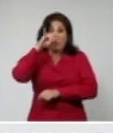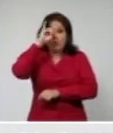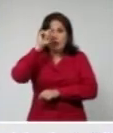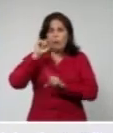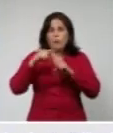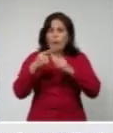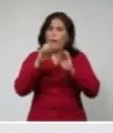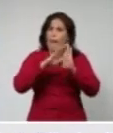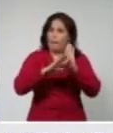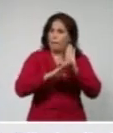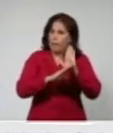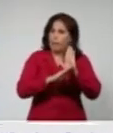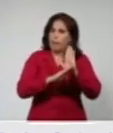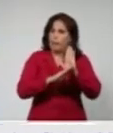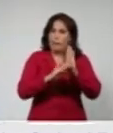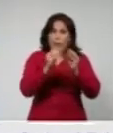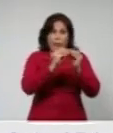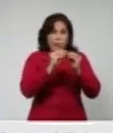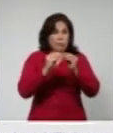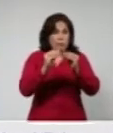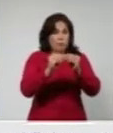and Mayabeque with